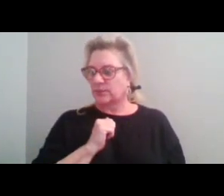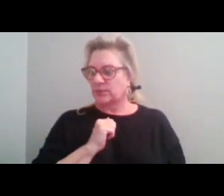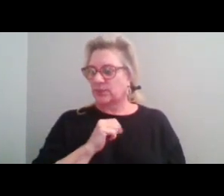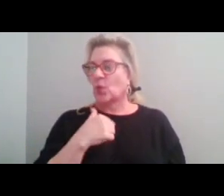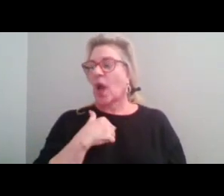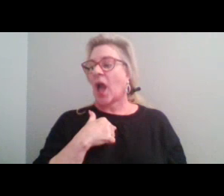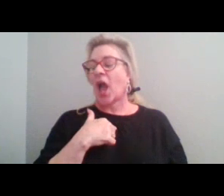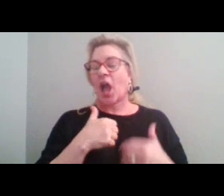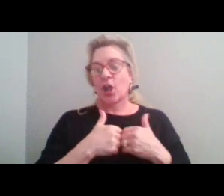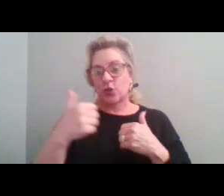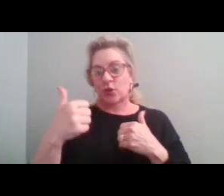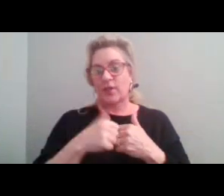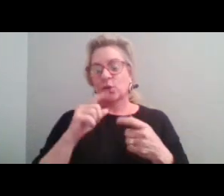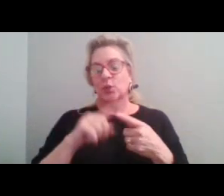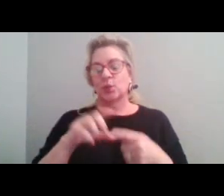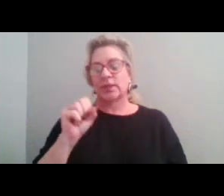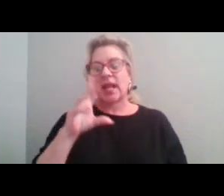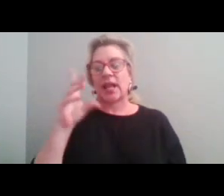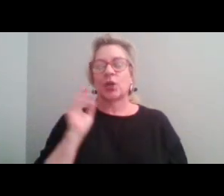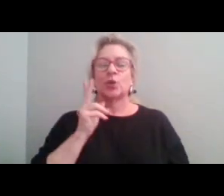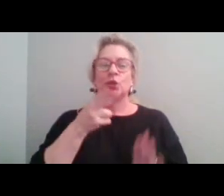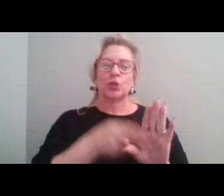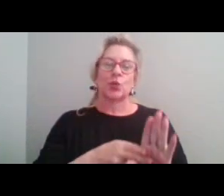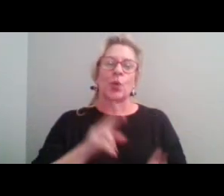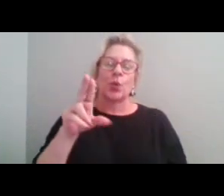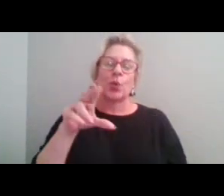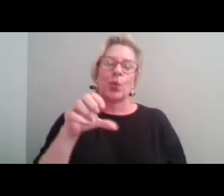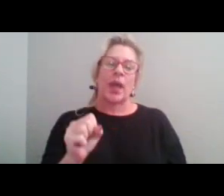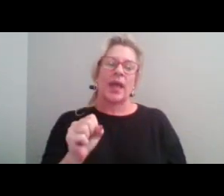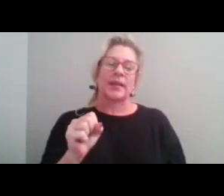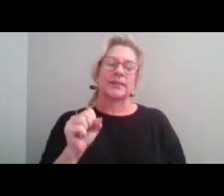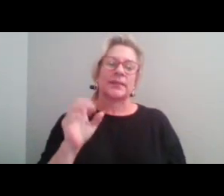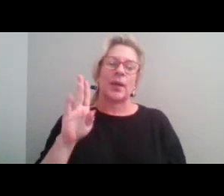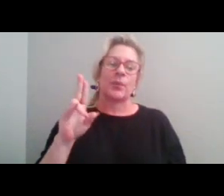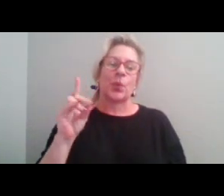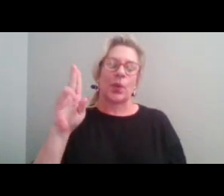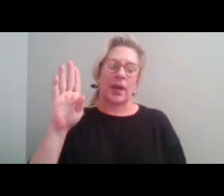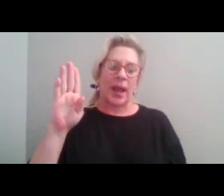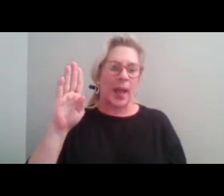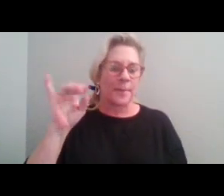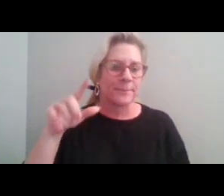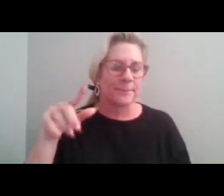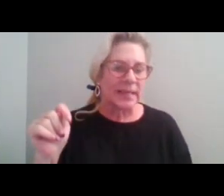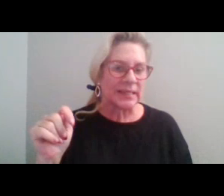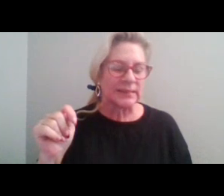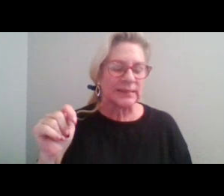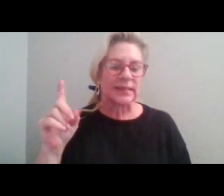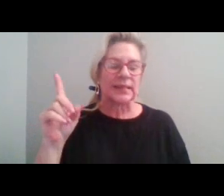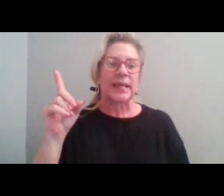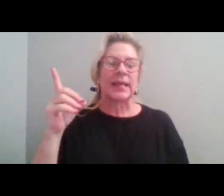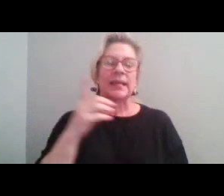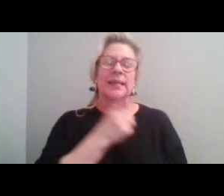to San Diego to join U.S. Transportation Secretary Buttigieg, Deputy Secretary